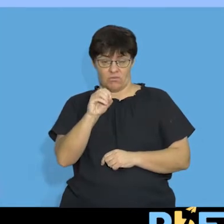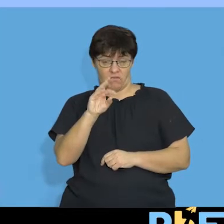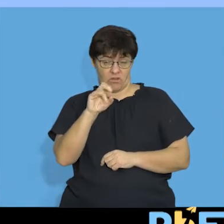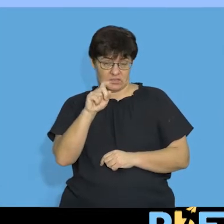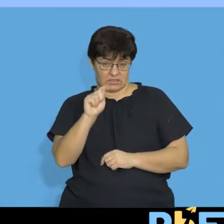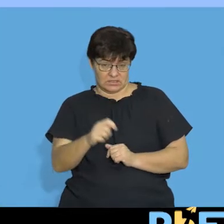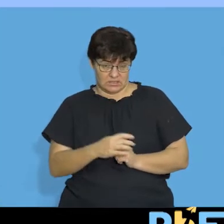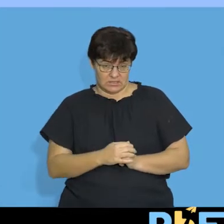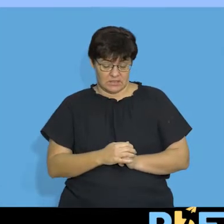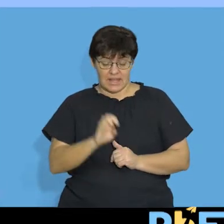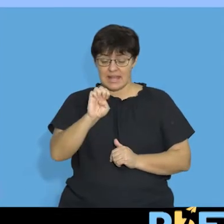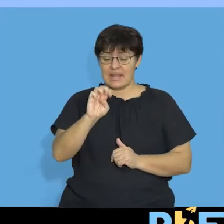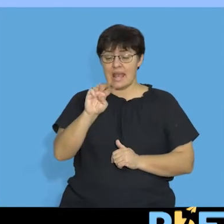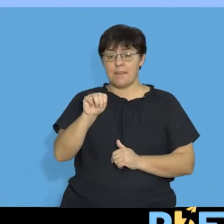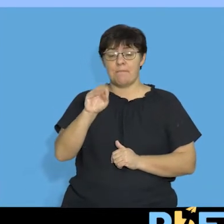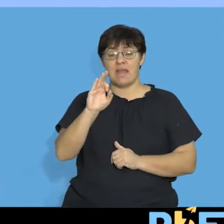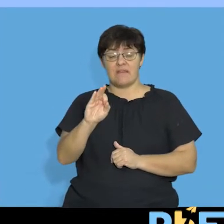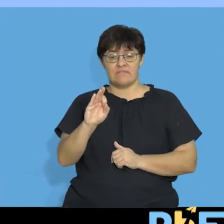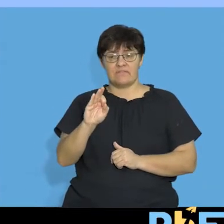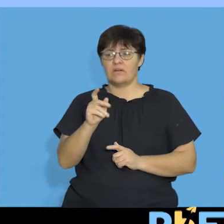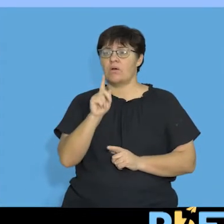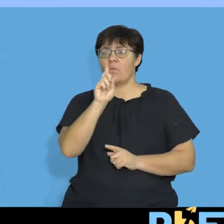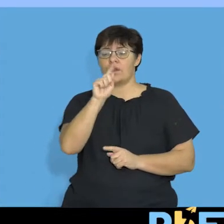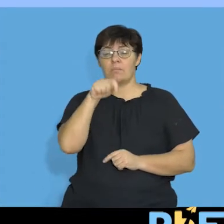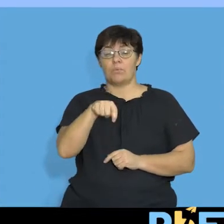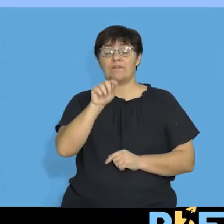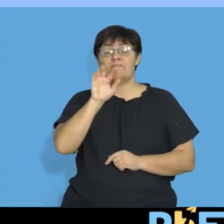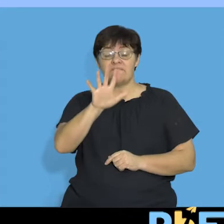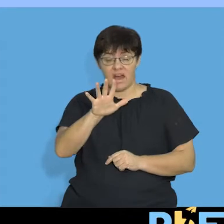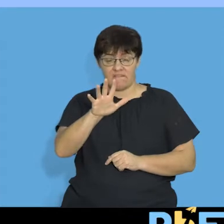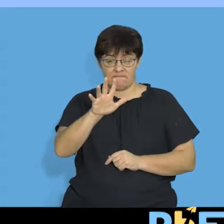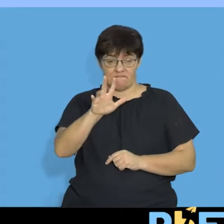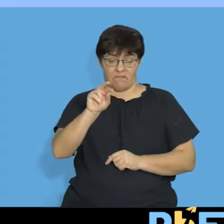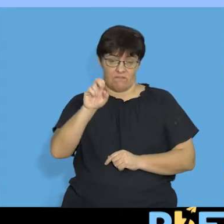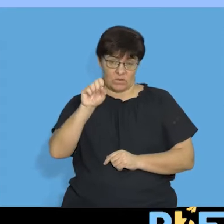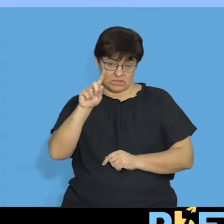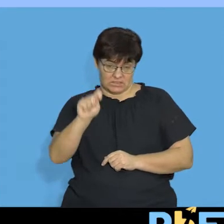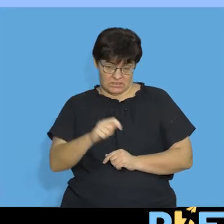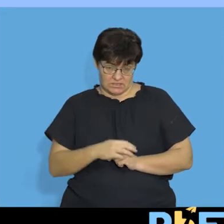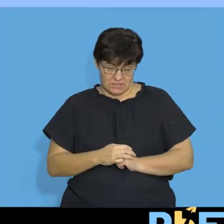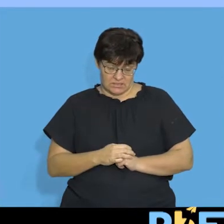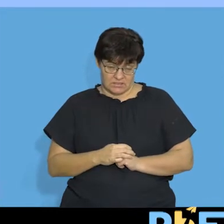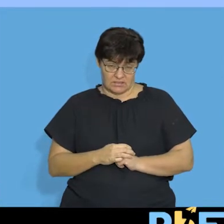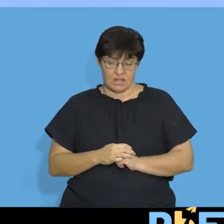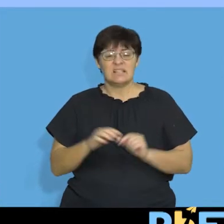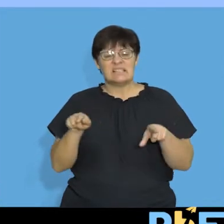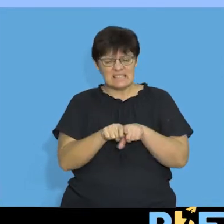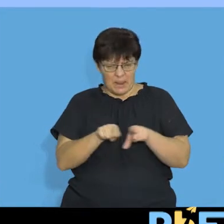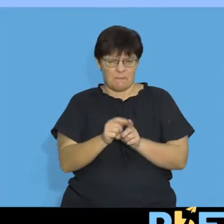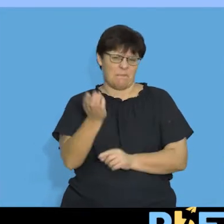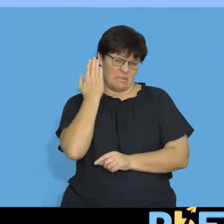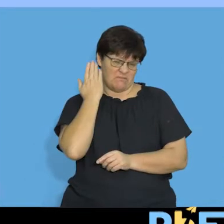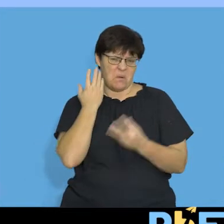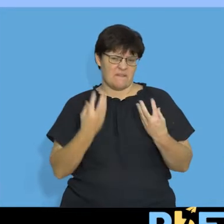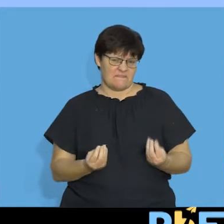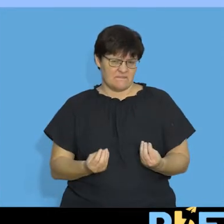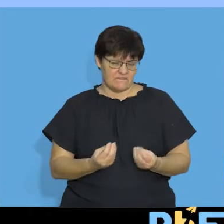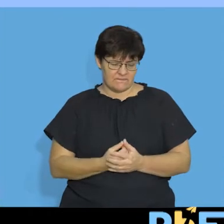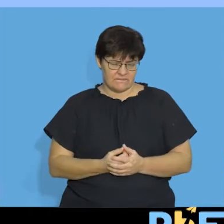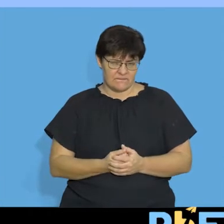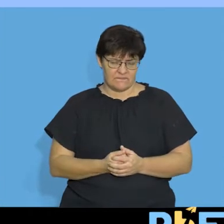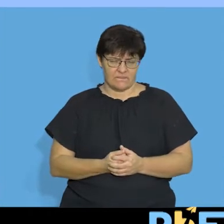EMF of the battery is 1.5 volts, which is the same as what we've had before. What I want